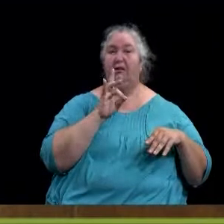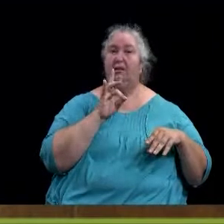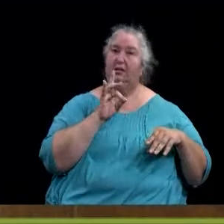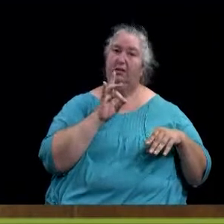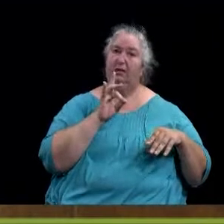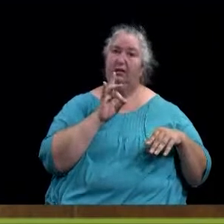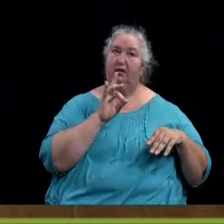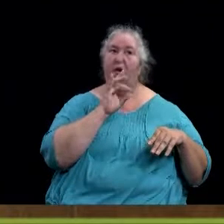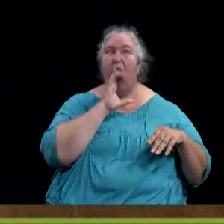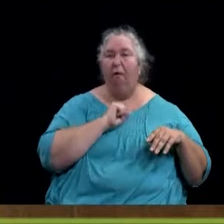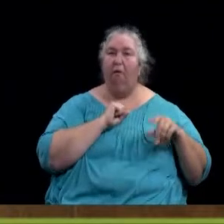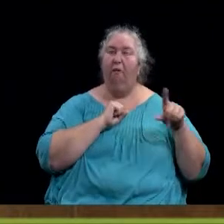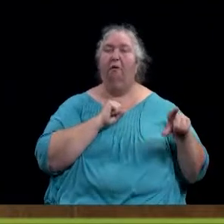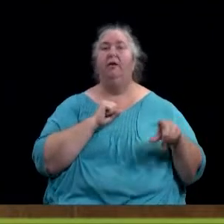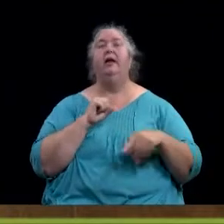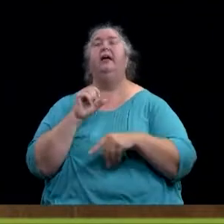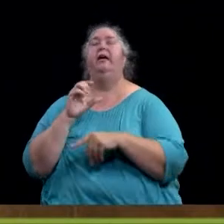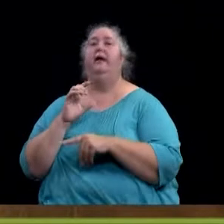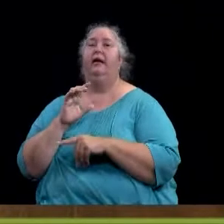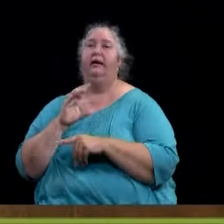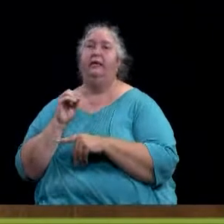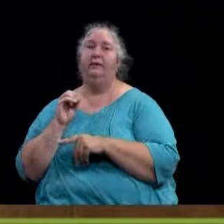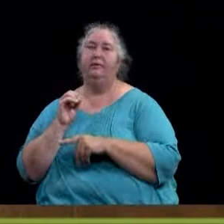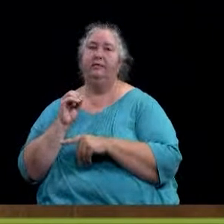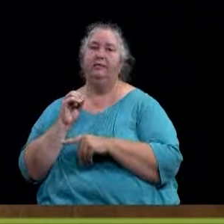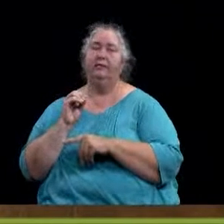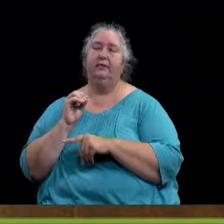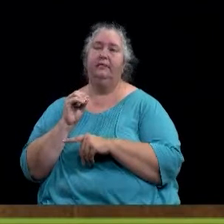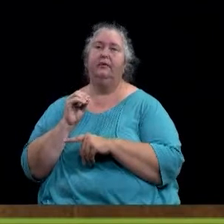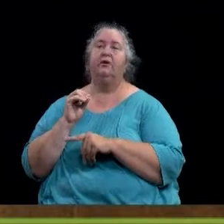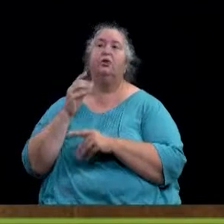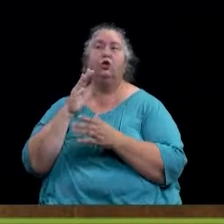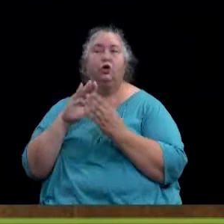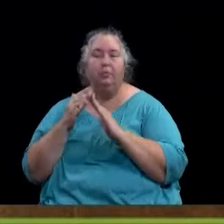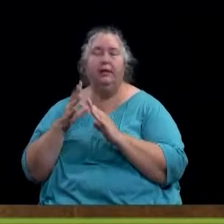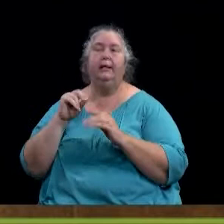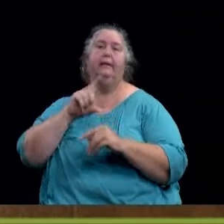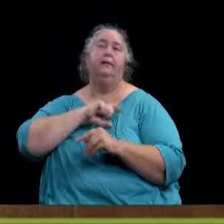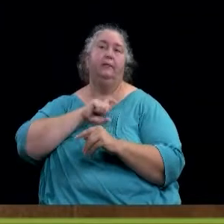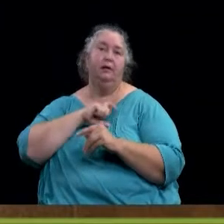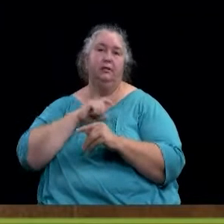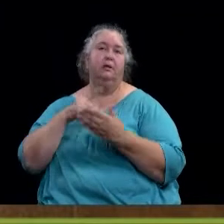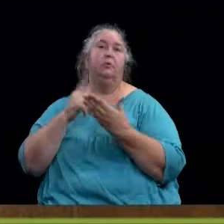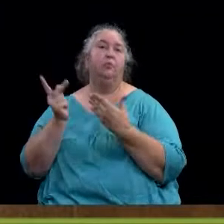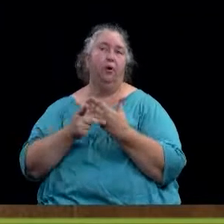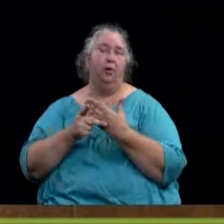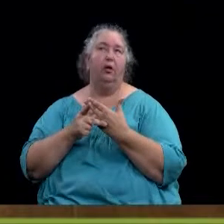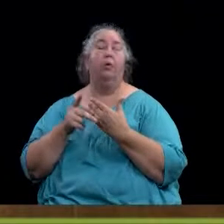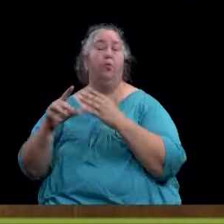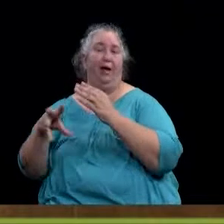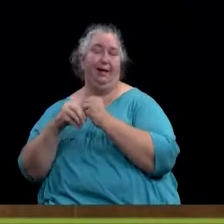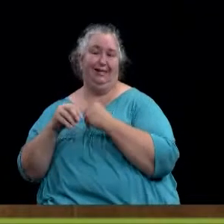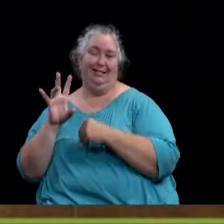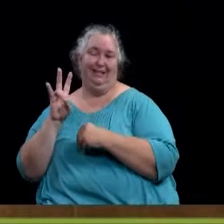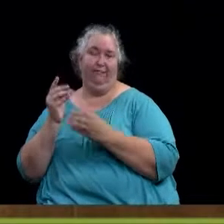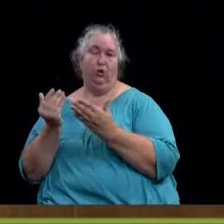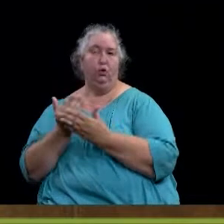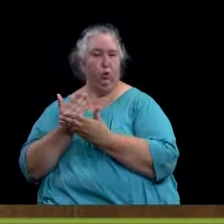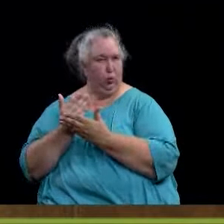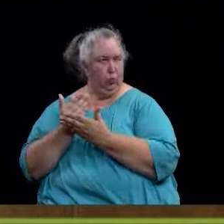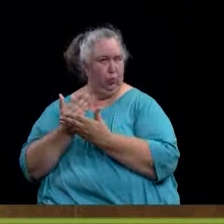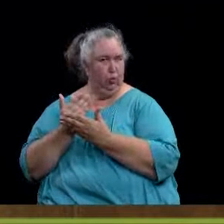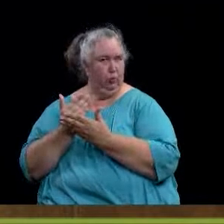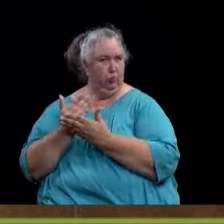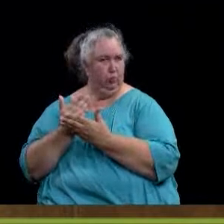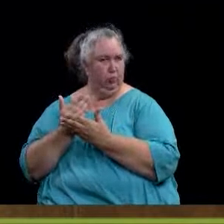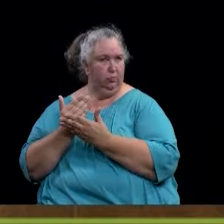as well as our community policing program with the addition of 7 new positions in police. And it adds resources in our information technology